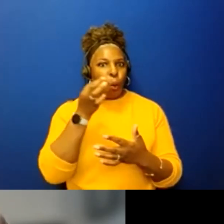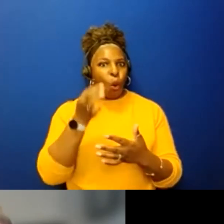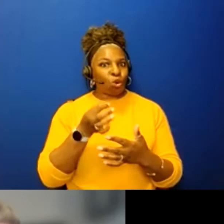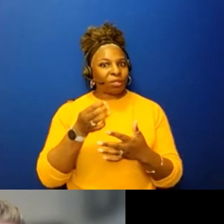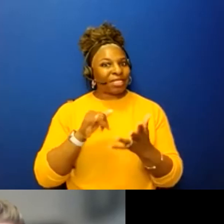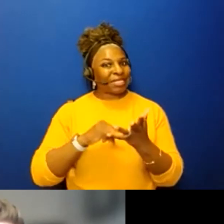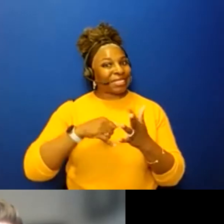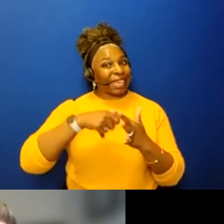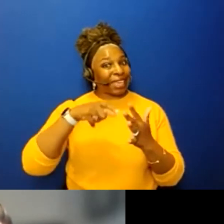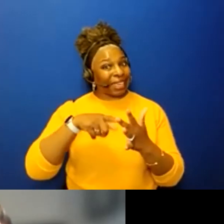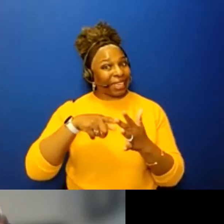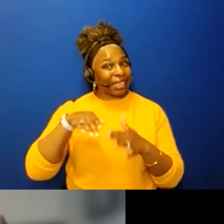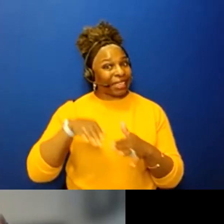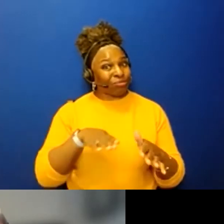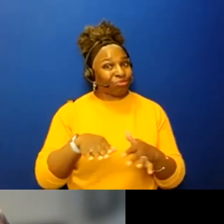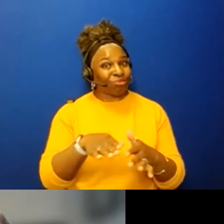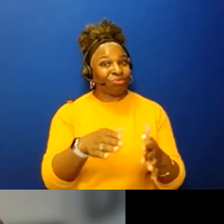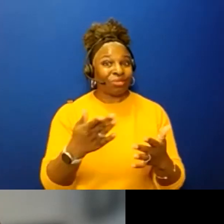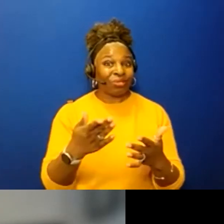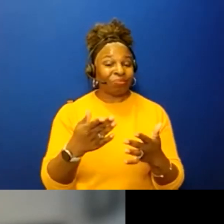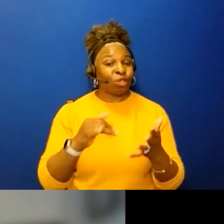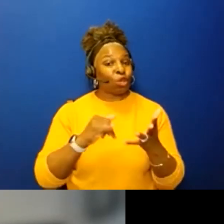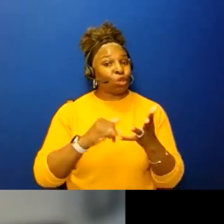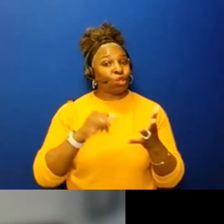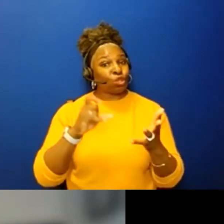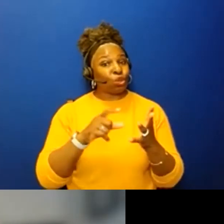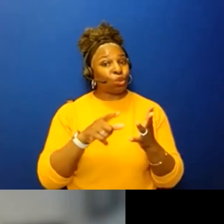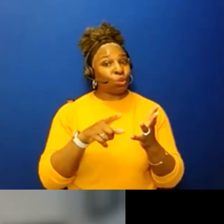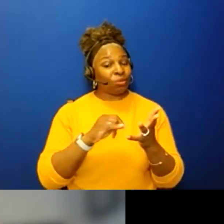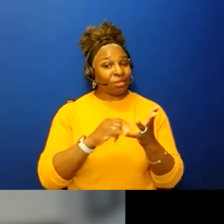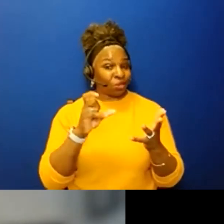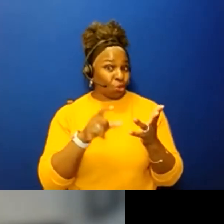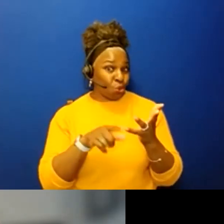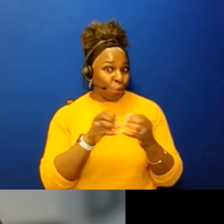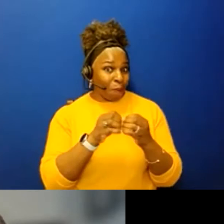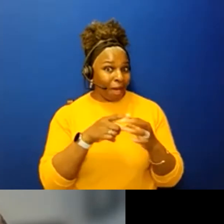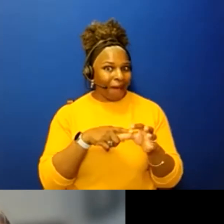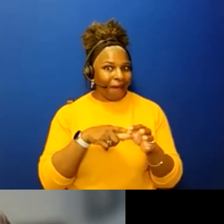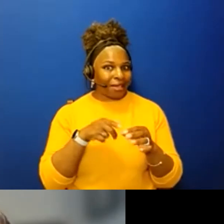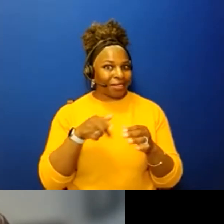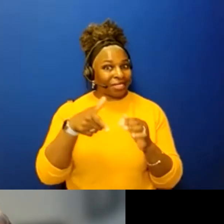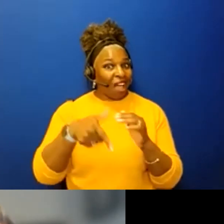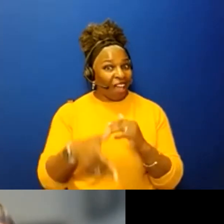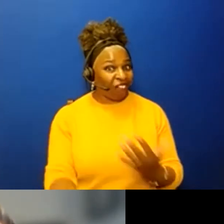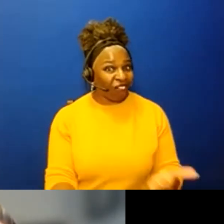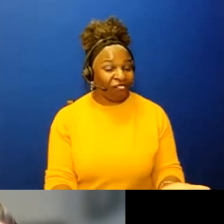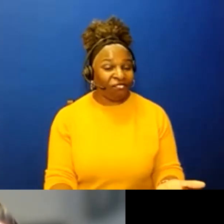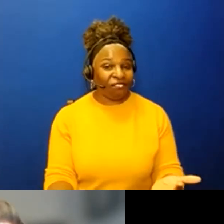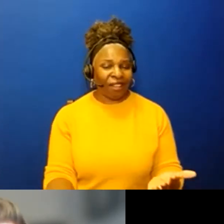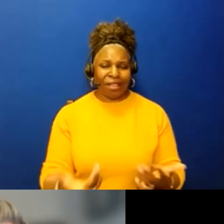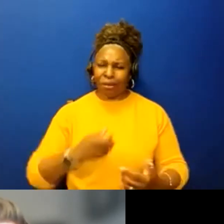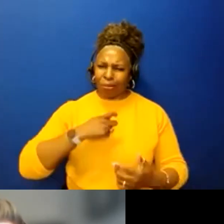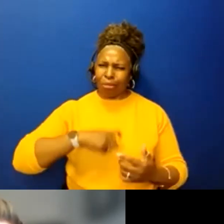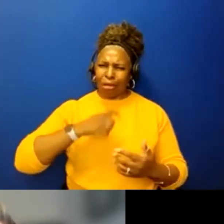away pre-COVID times to do some scuba diving, such a massive part. And it's that personal experience that